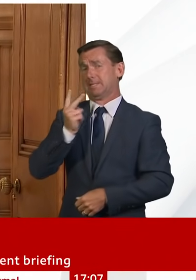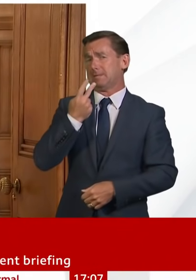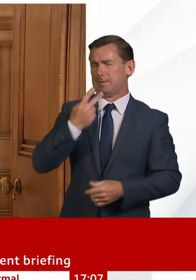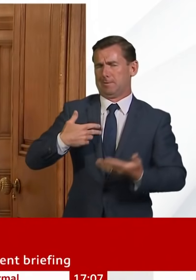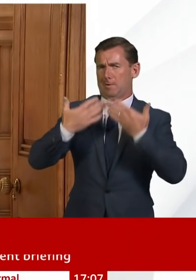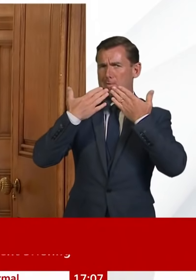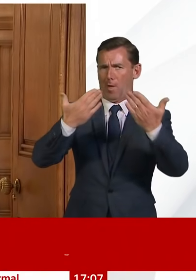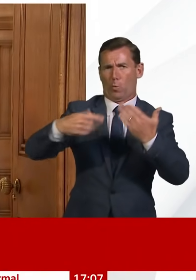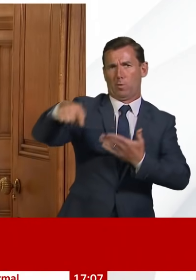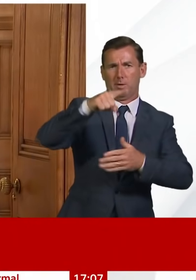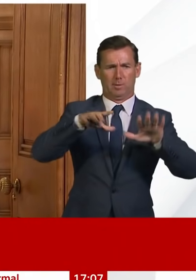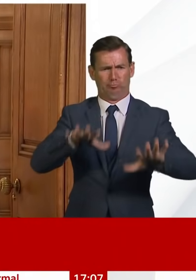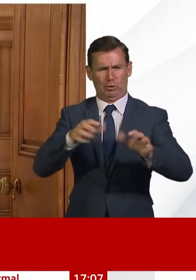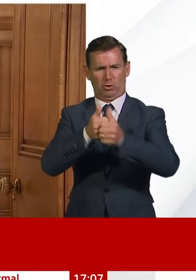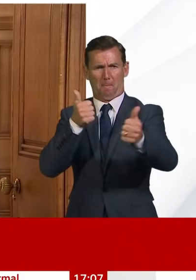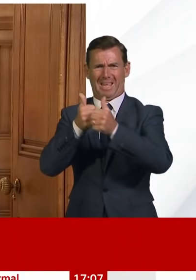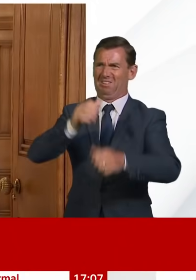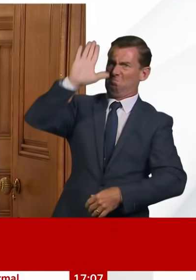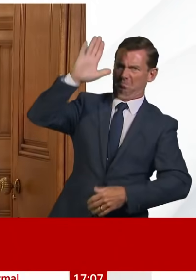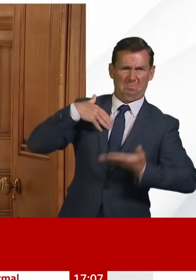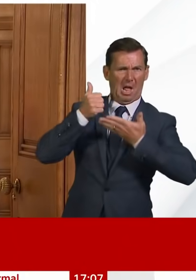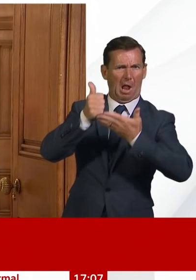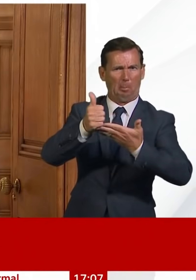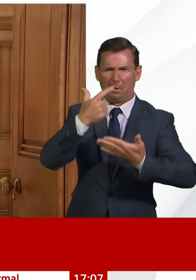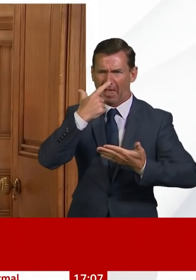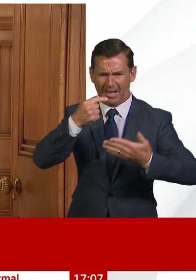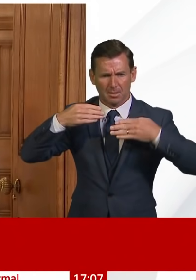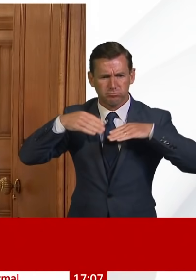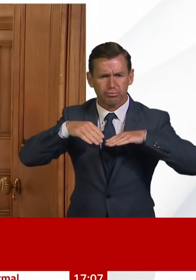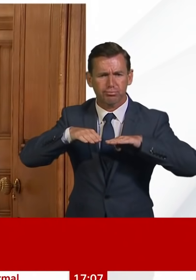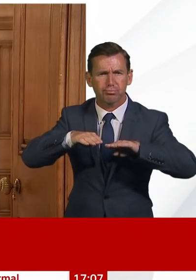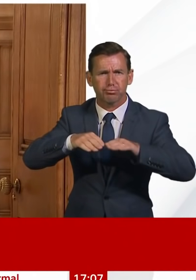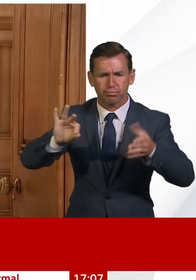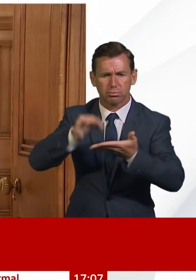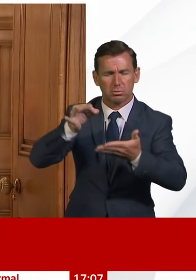come forward to help replenish the stocks. As of yesterday, we've had